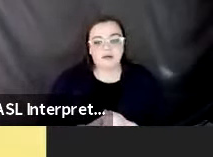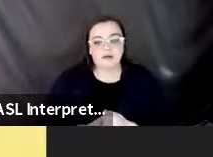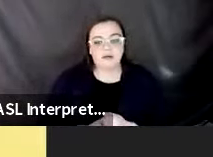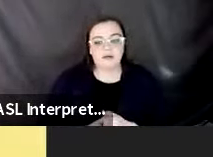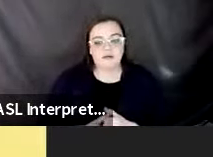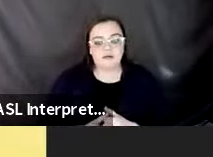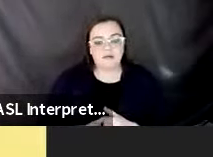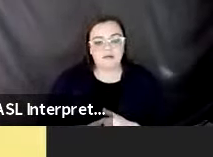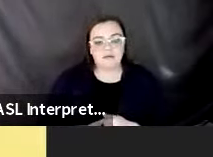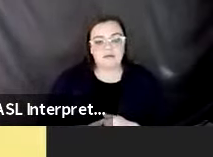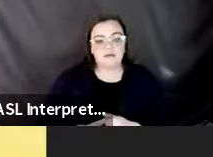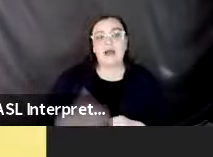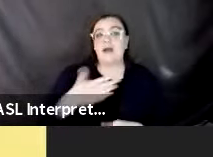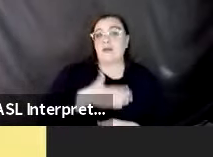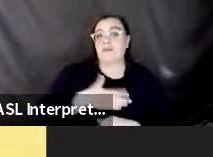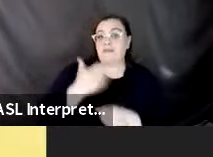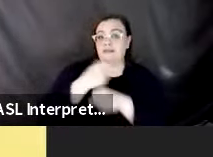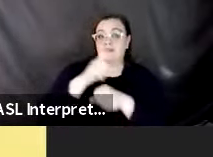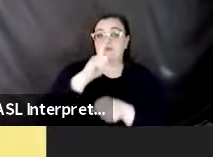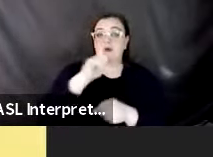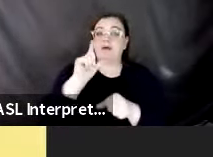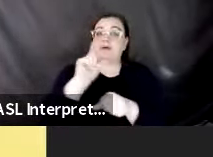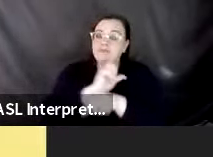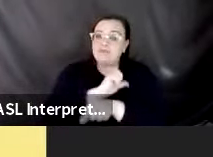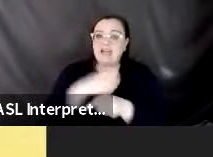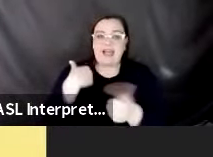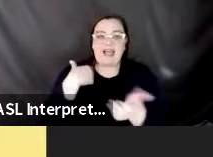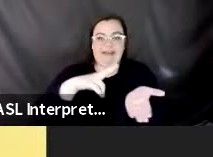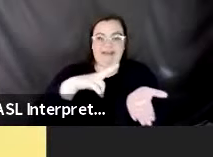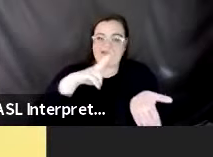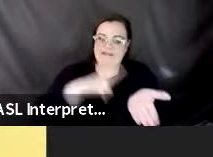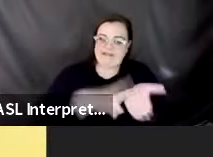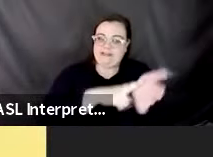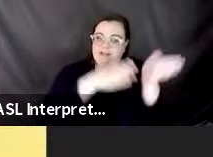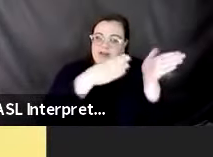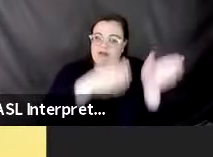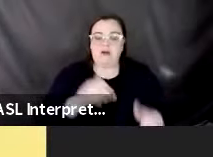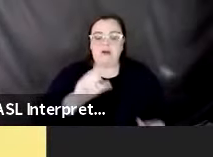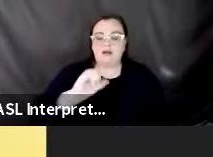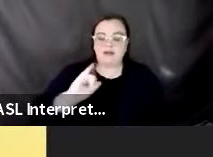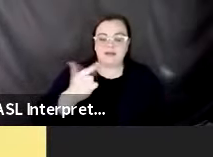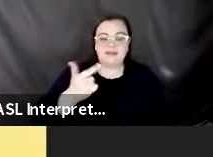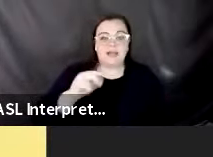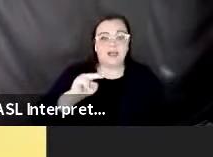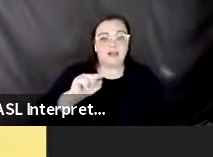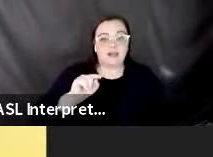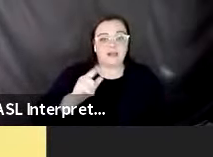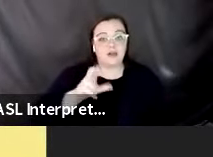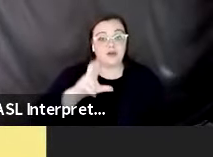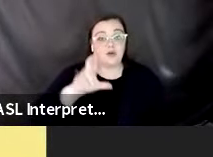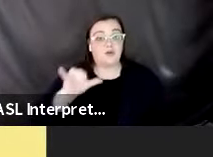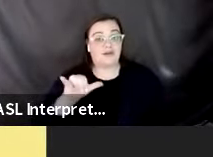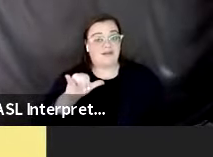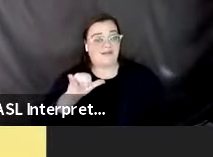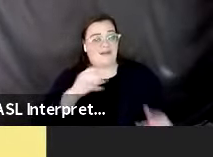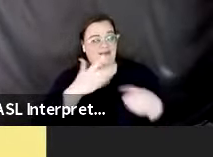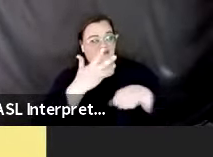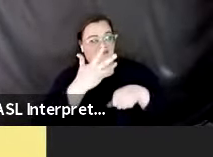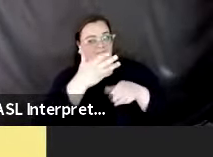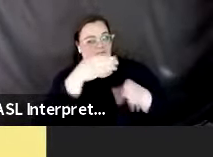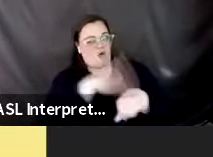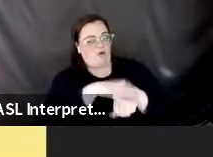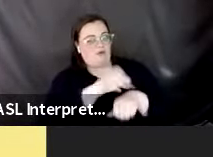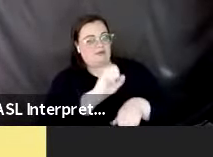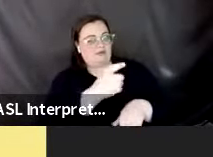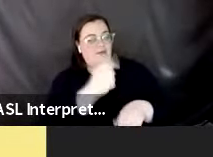there's an actual signatory on the commercial you're going to be working on to make sure that you're working under contract. We've developed